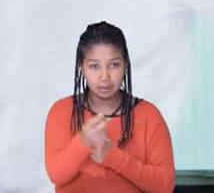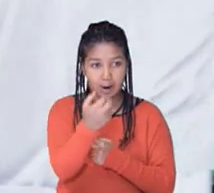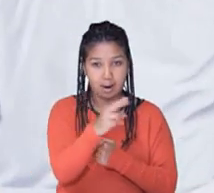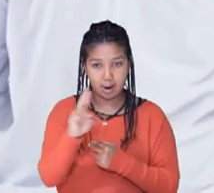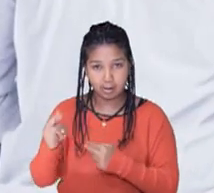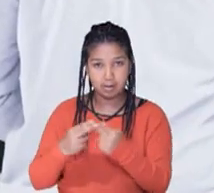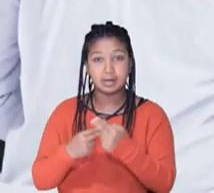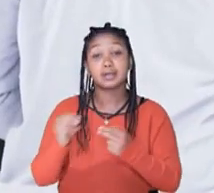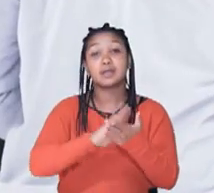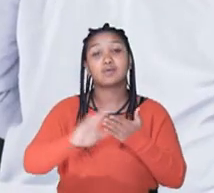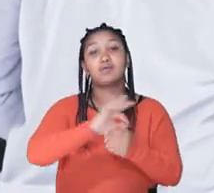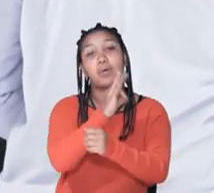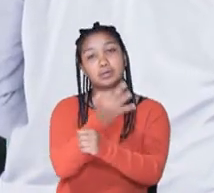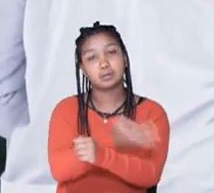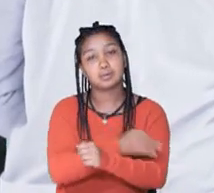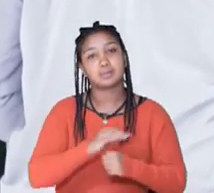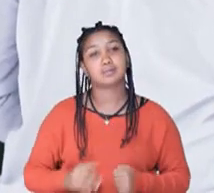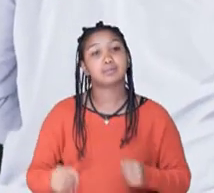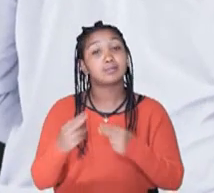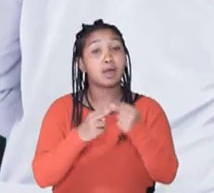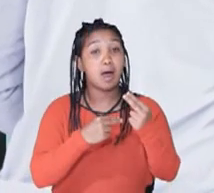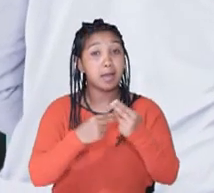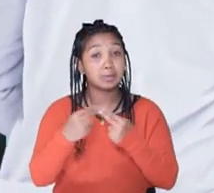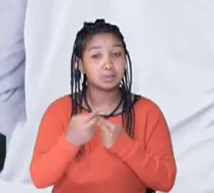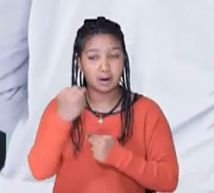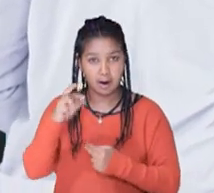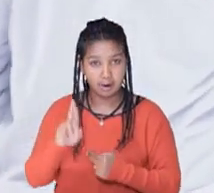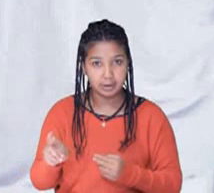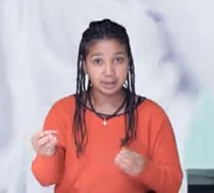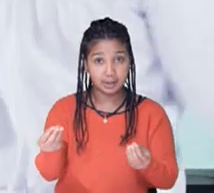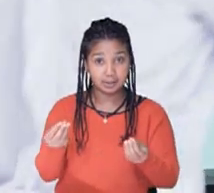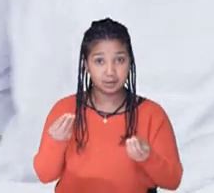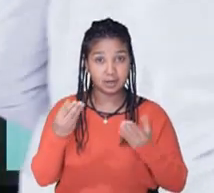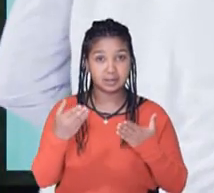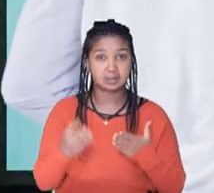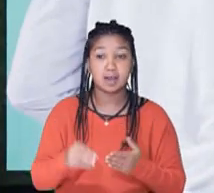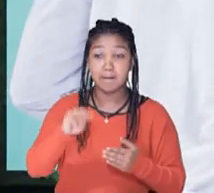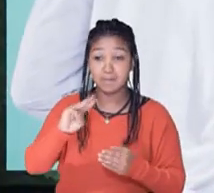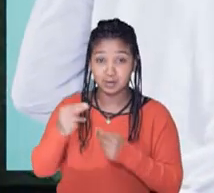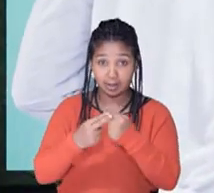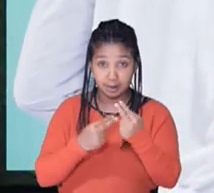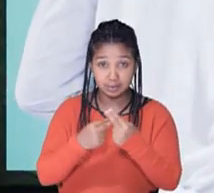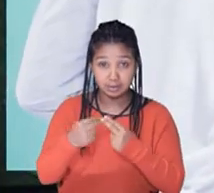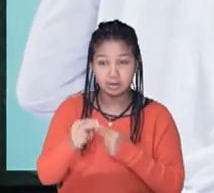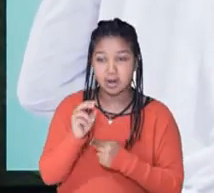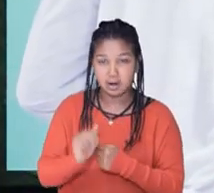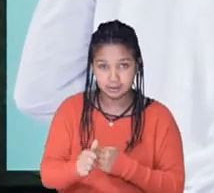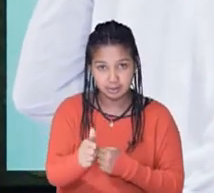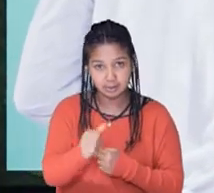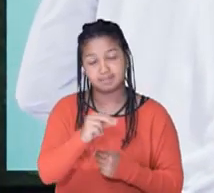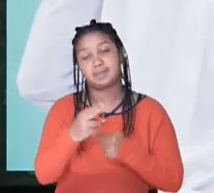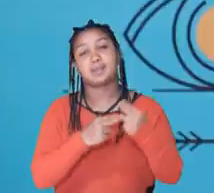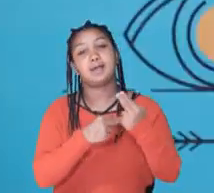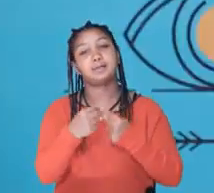r, net force times r gives us mass times